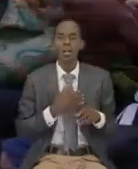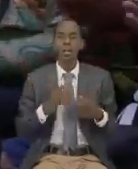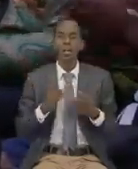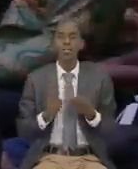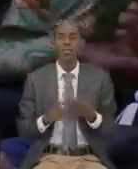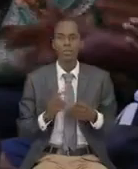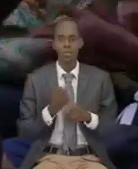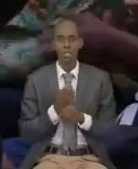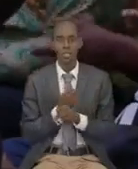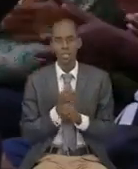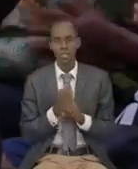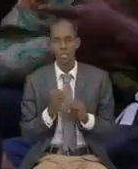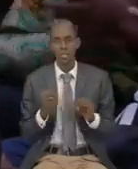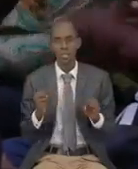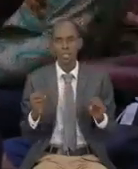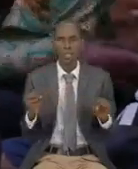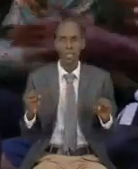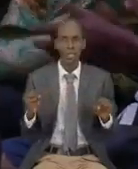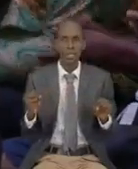and to